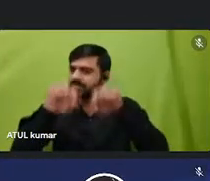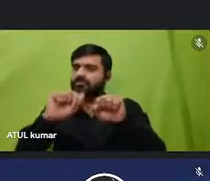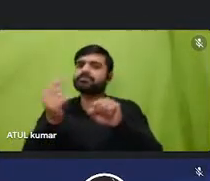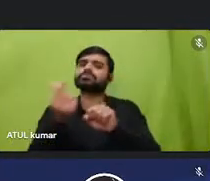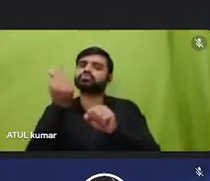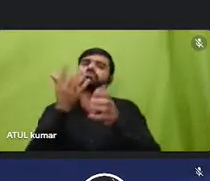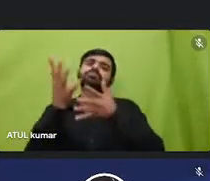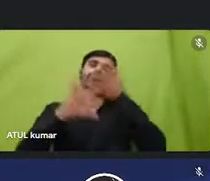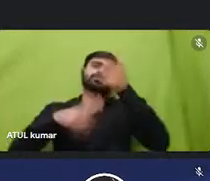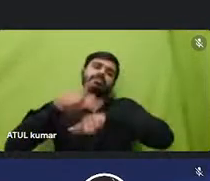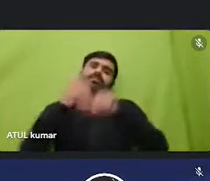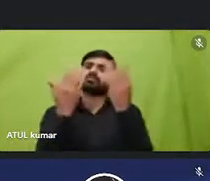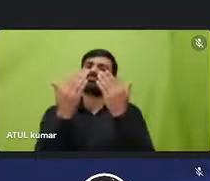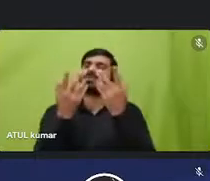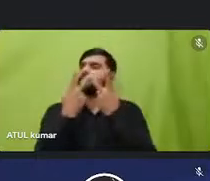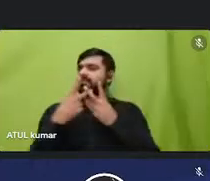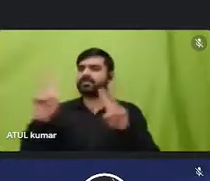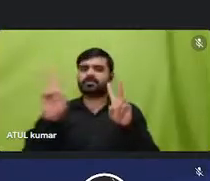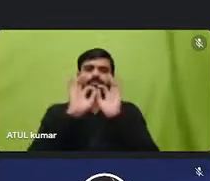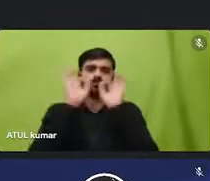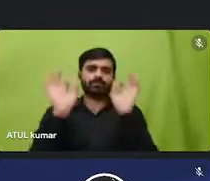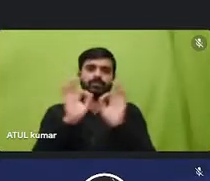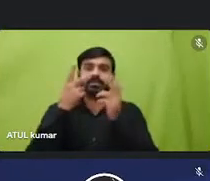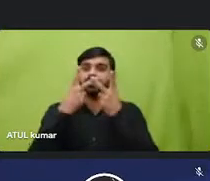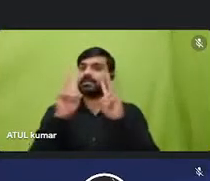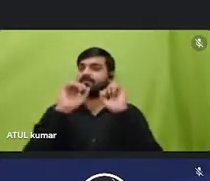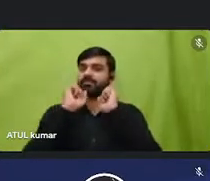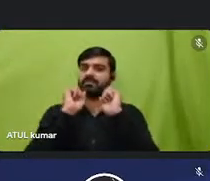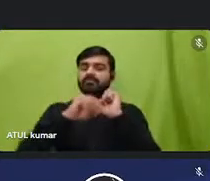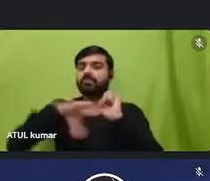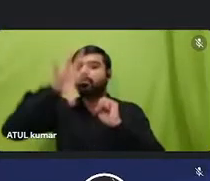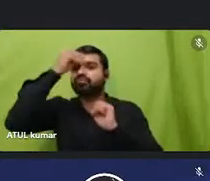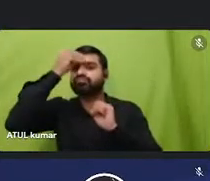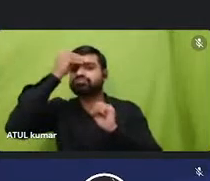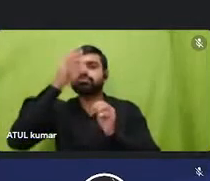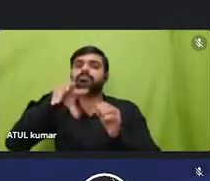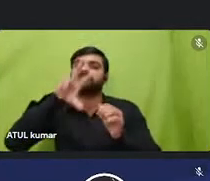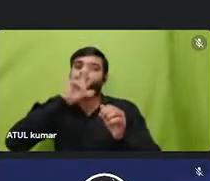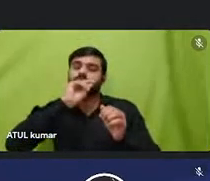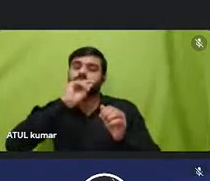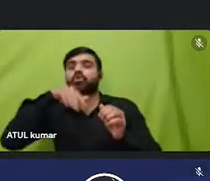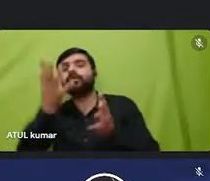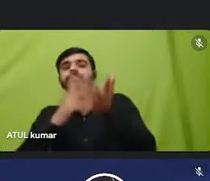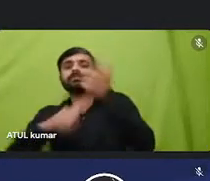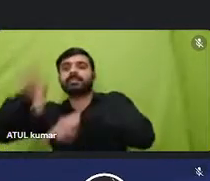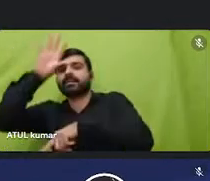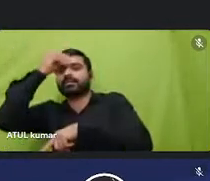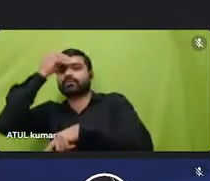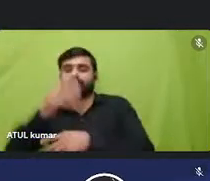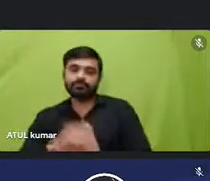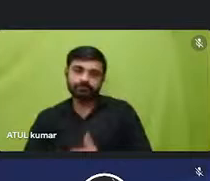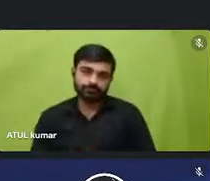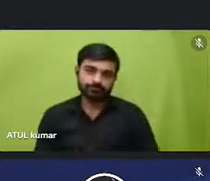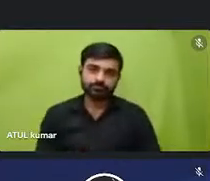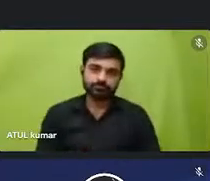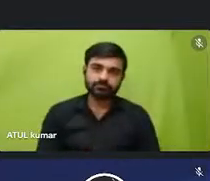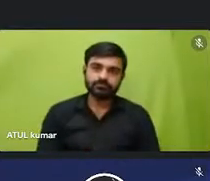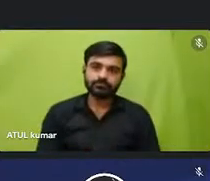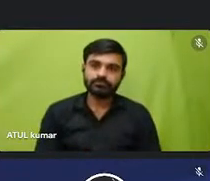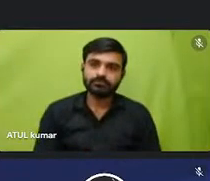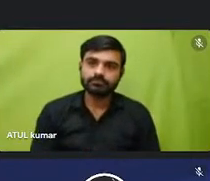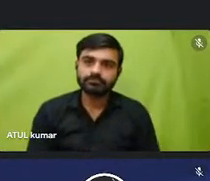sign language. There's no difference in difficulty in learning a spoken language versus a sign language.